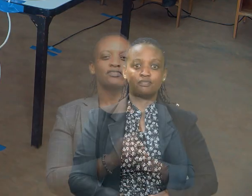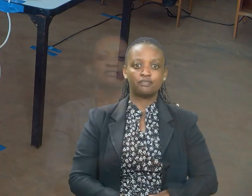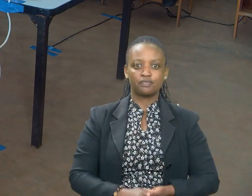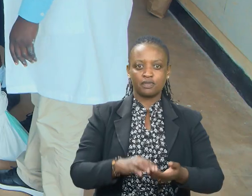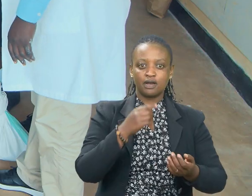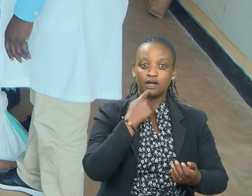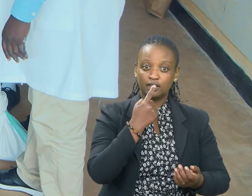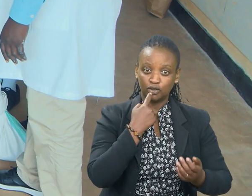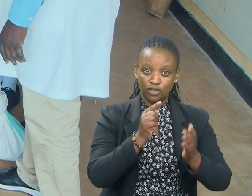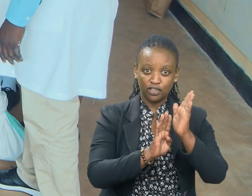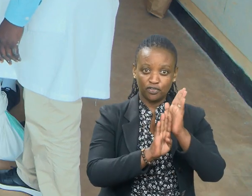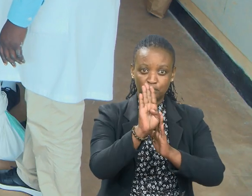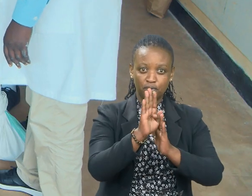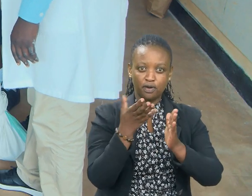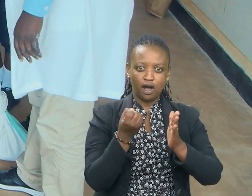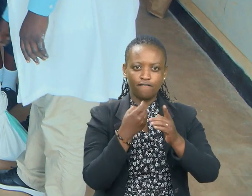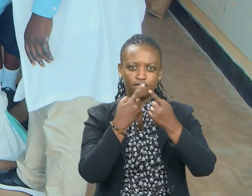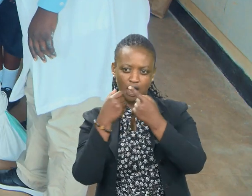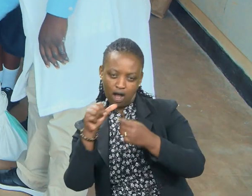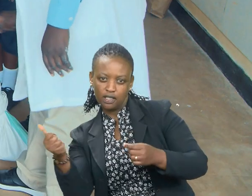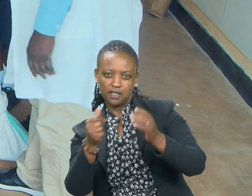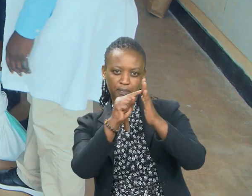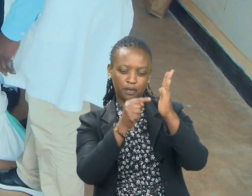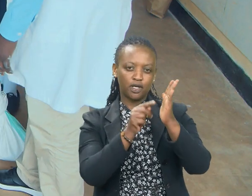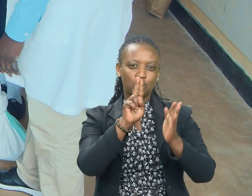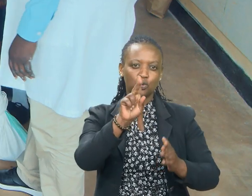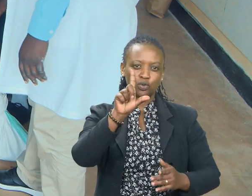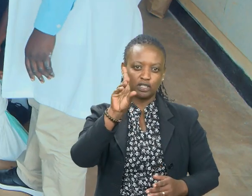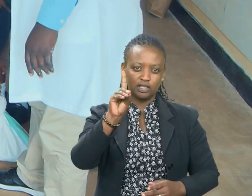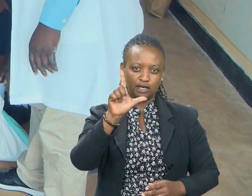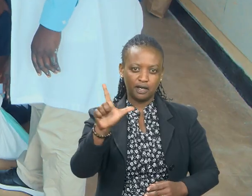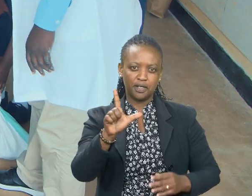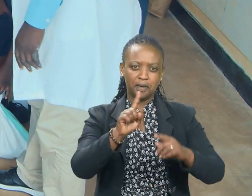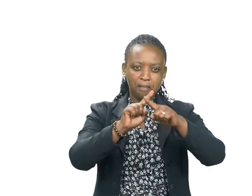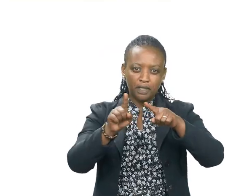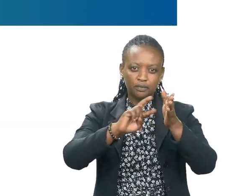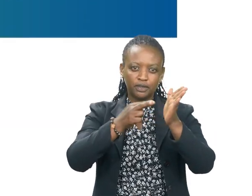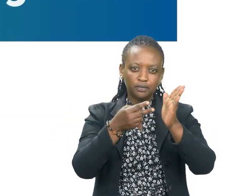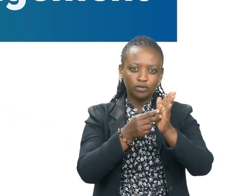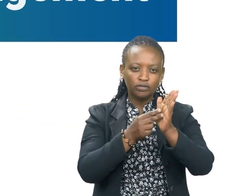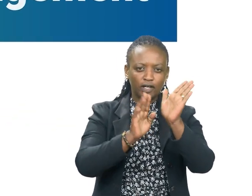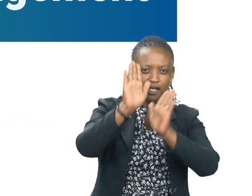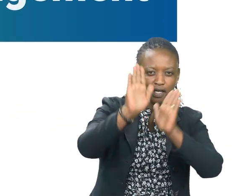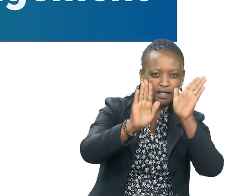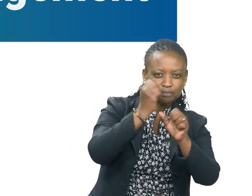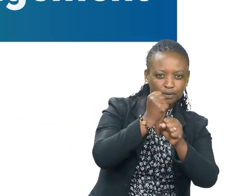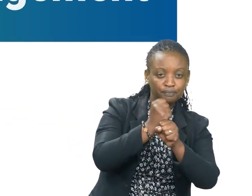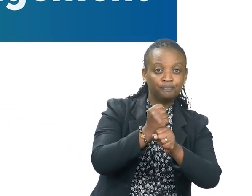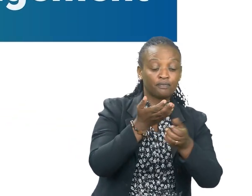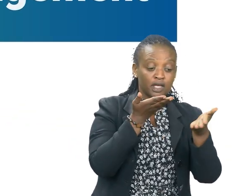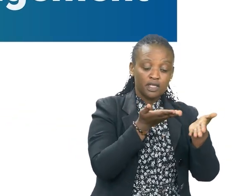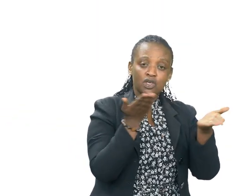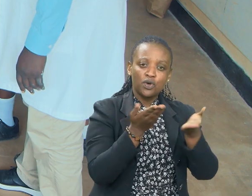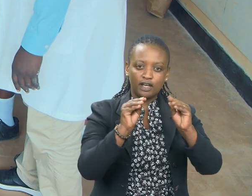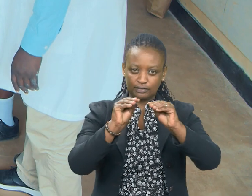In lesson development, we have another principle, UDL principle, which is multiple means of engagement. And this